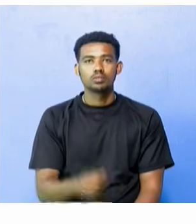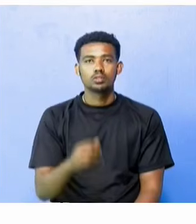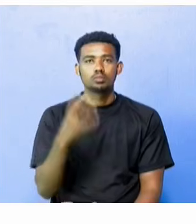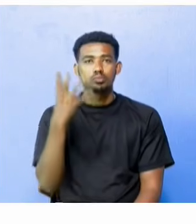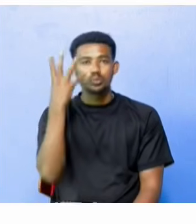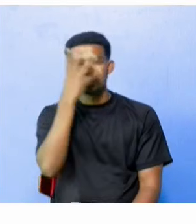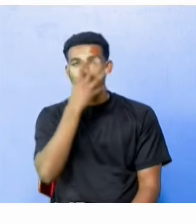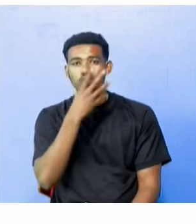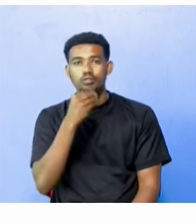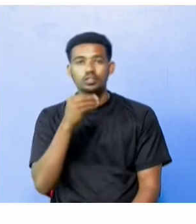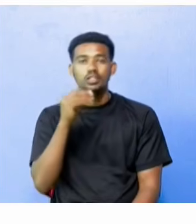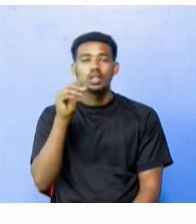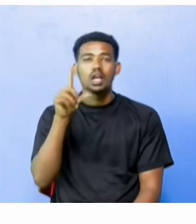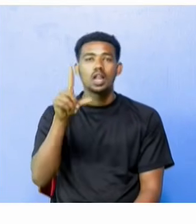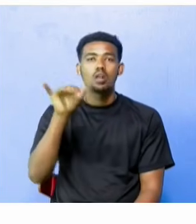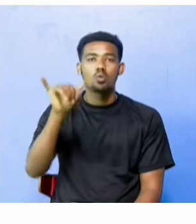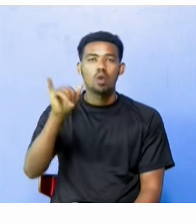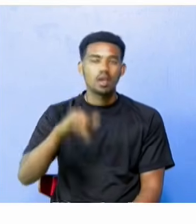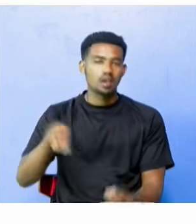Beautifully.